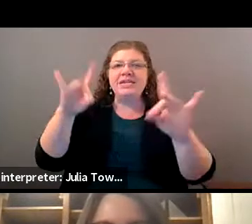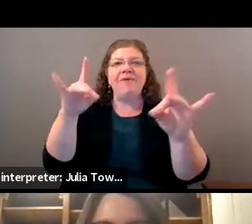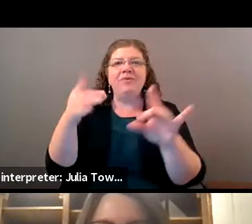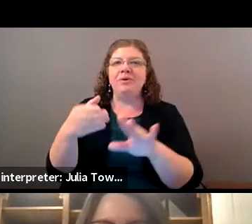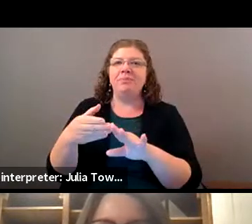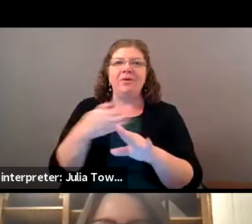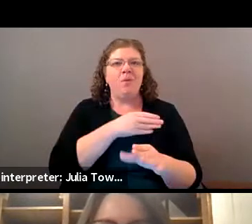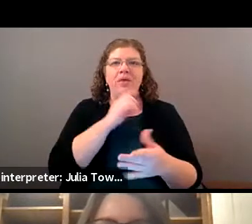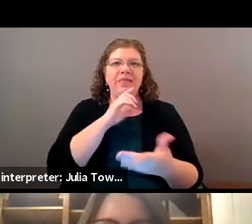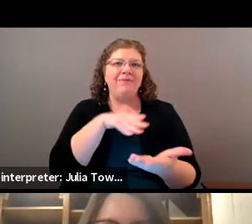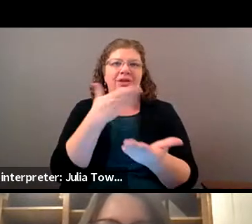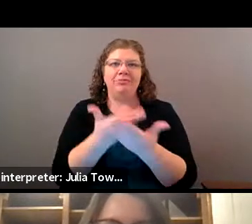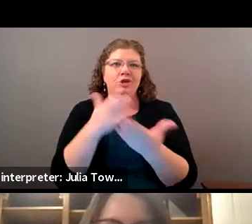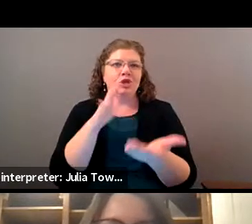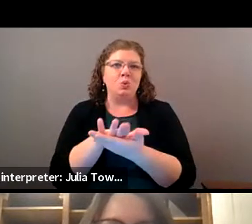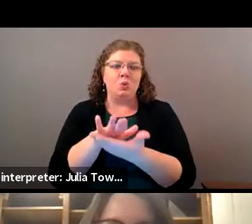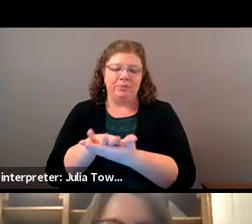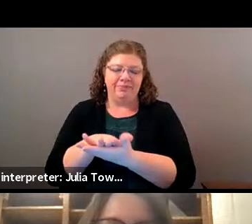at school.